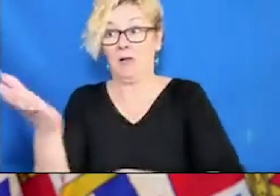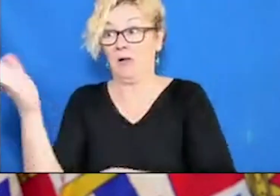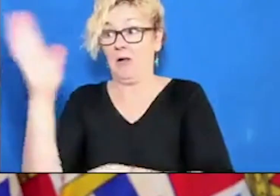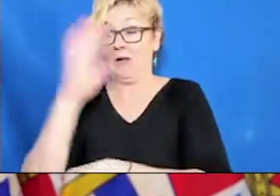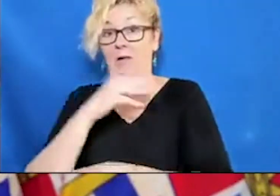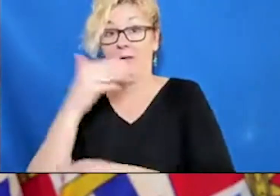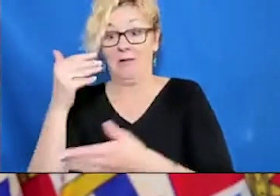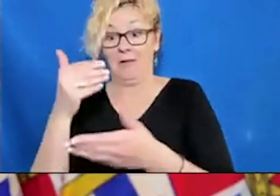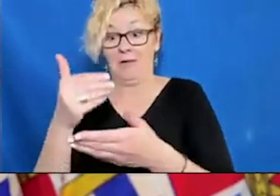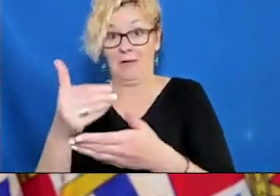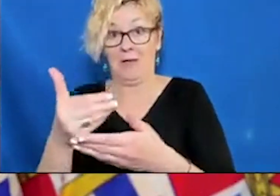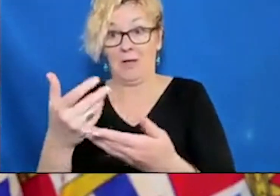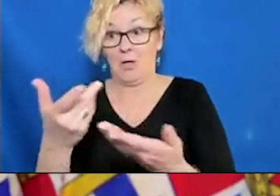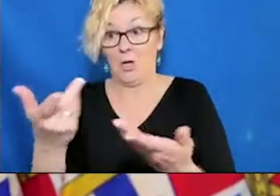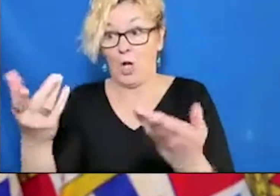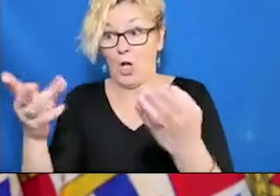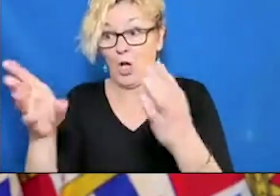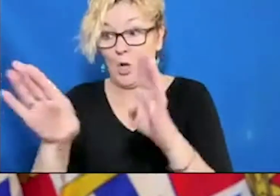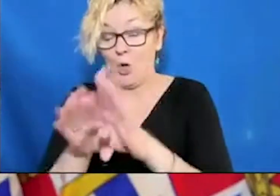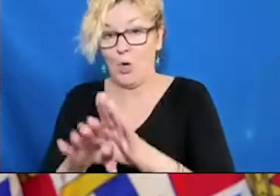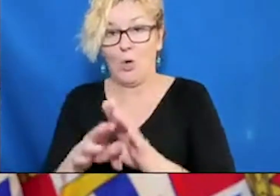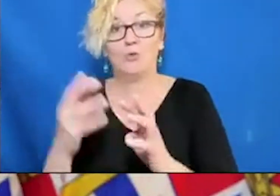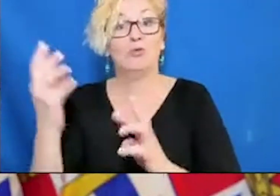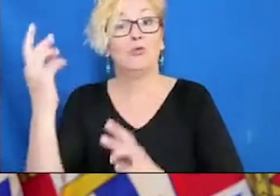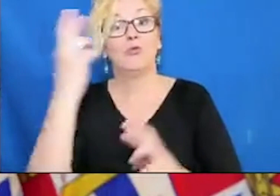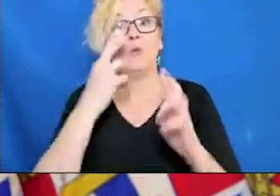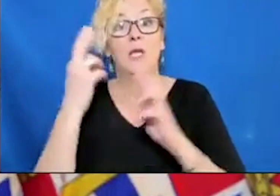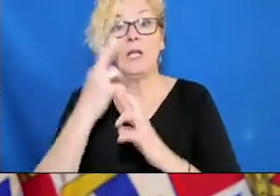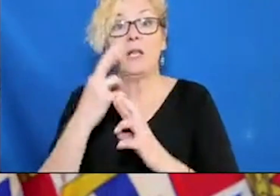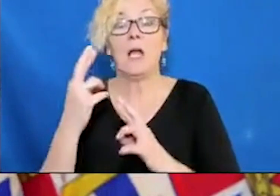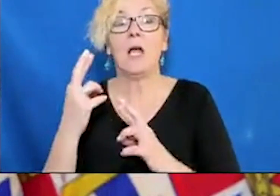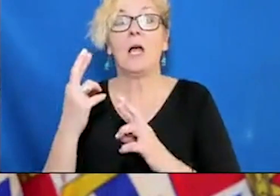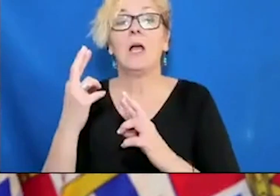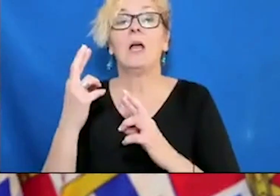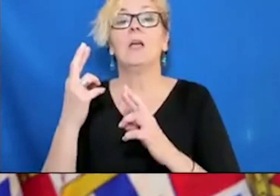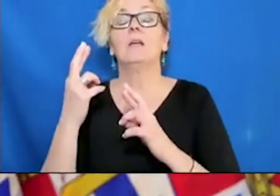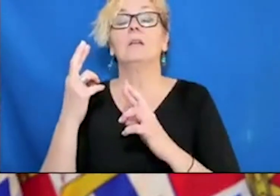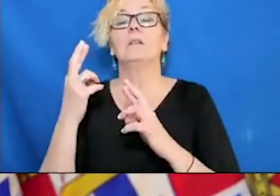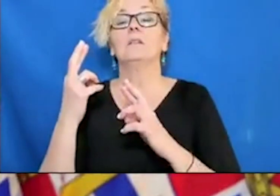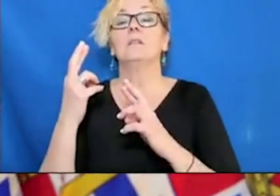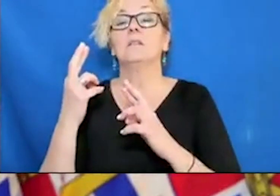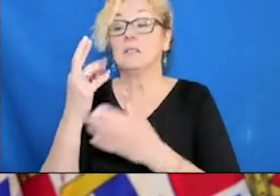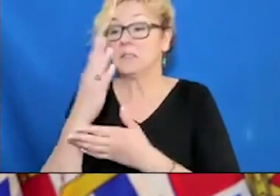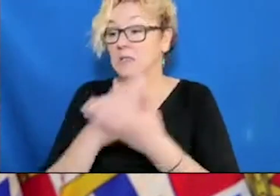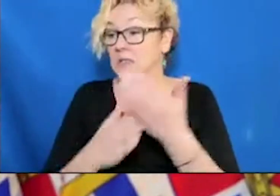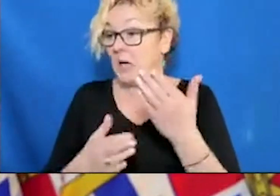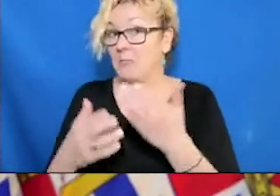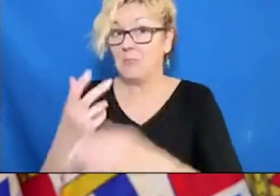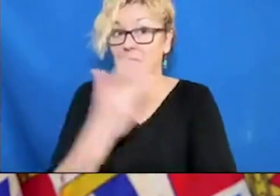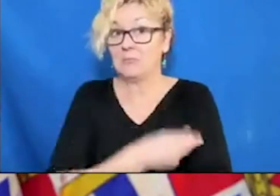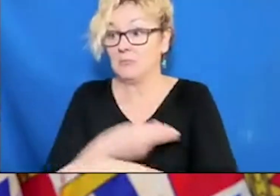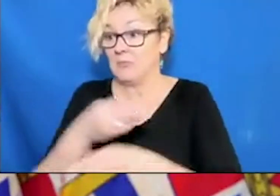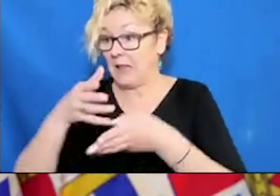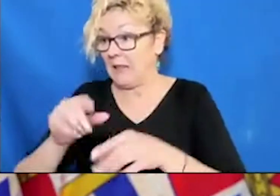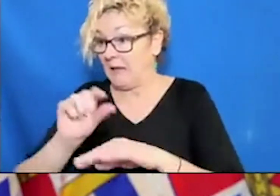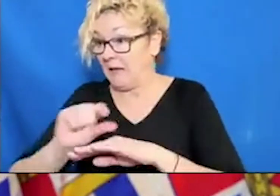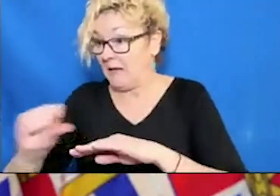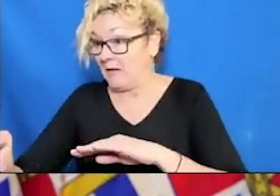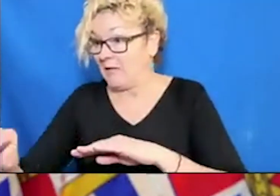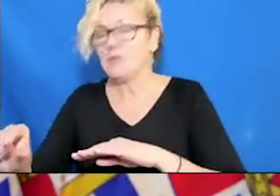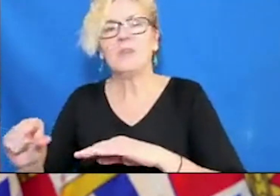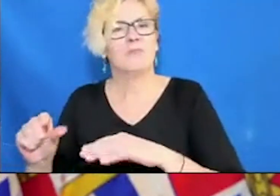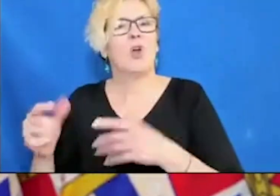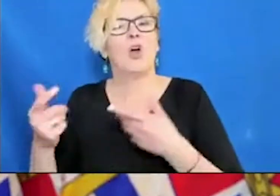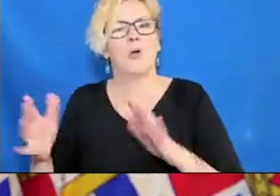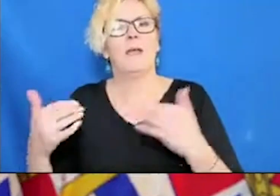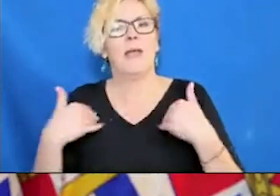people are on the priority list. So there's no point hanging out inside of a clinic, because all of the doses at the end of the day